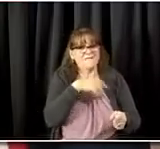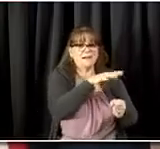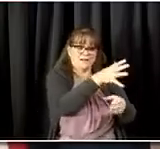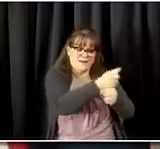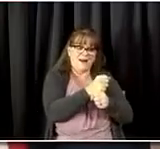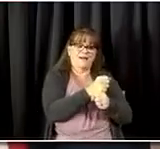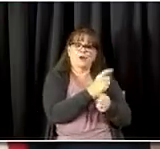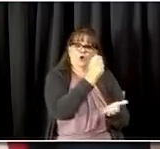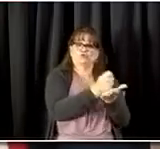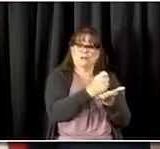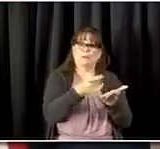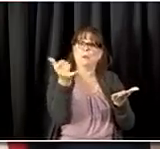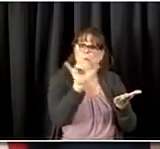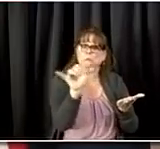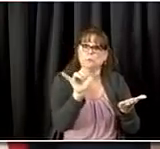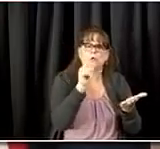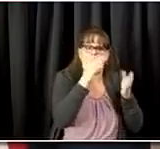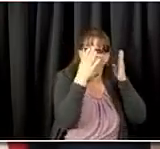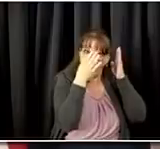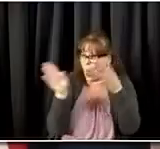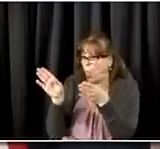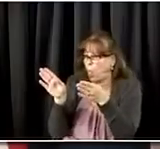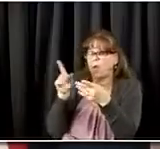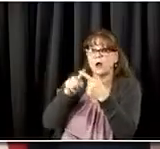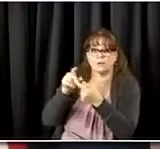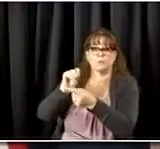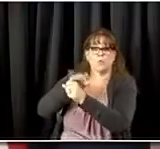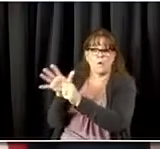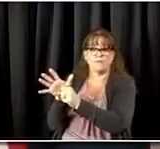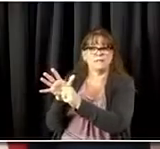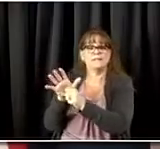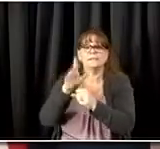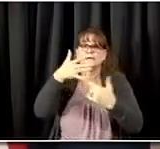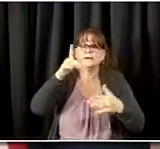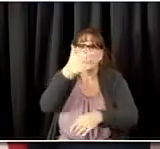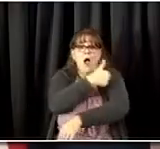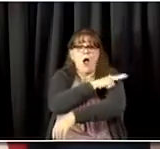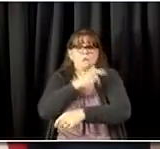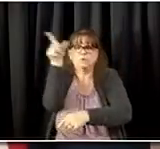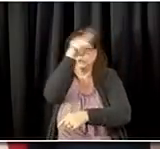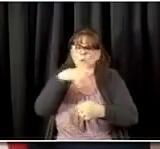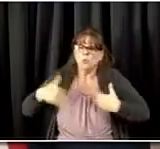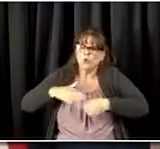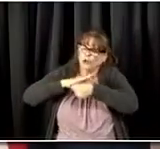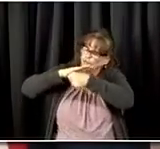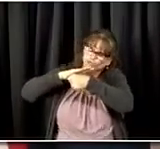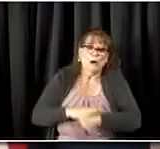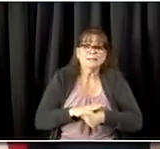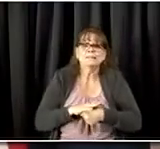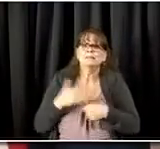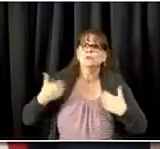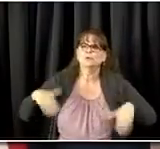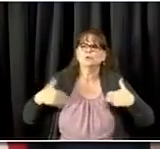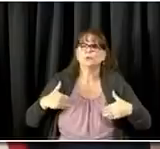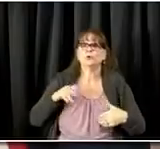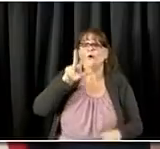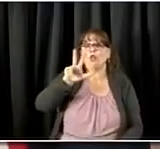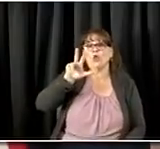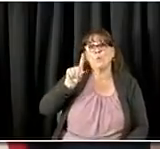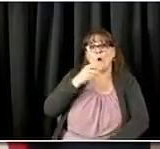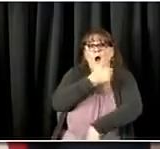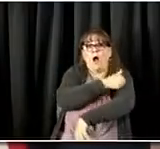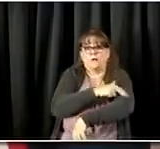staff are really experiencing a lot of stress right now. 31 hospitals are anticipating staffing shortages right now, which means